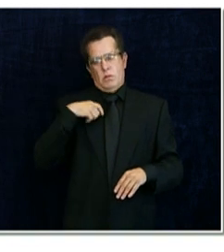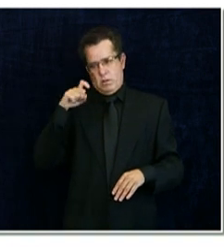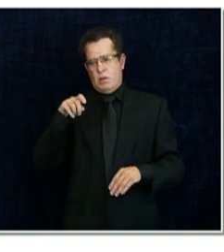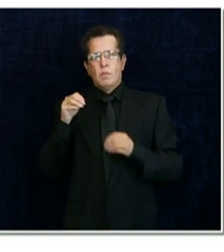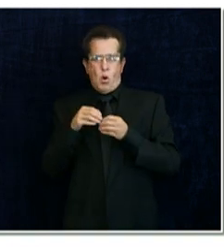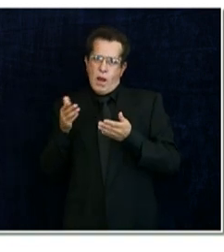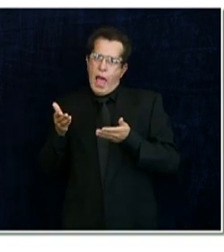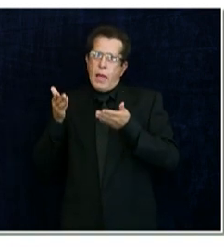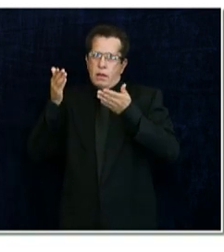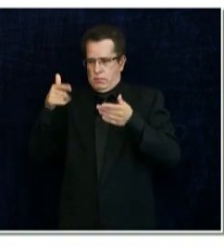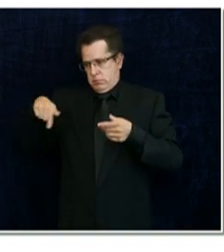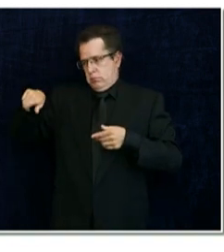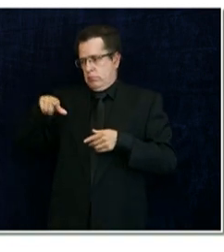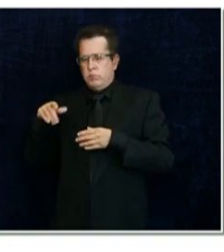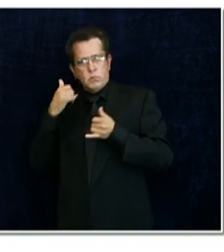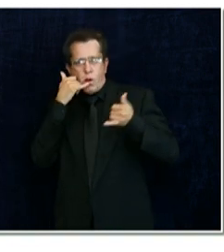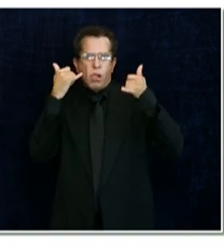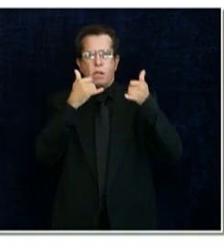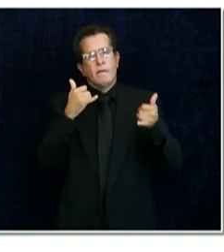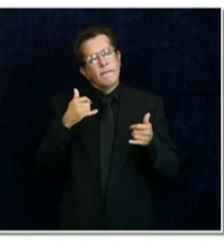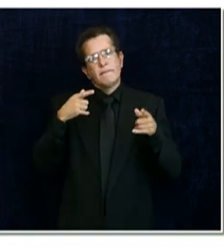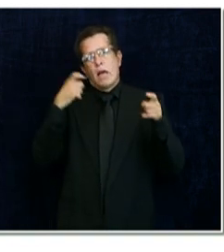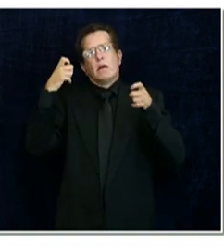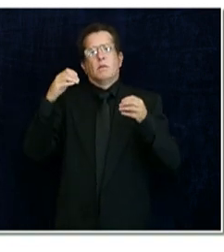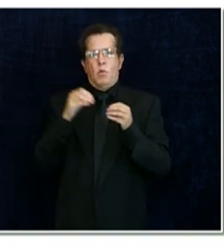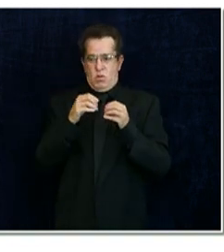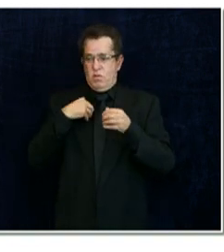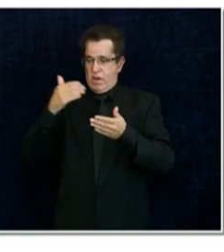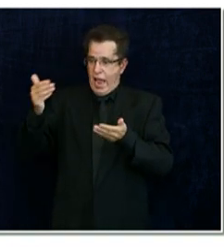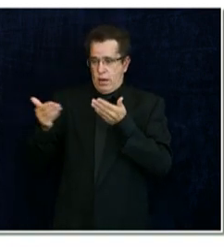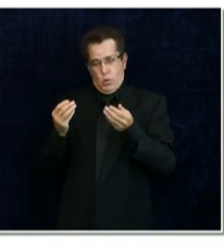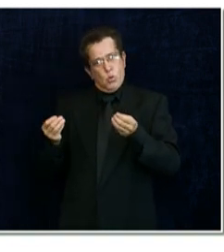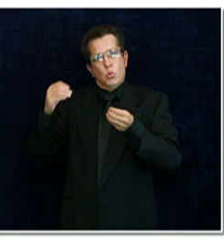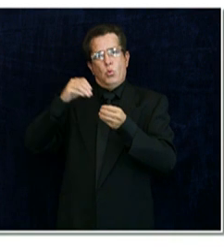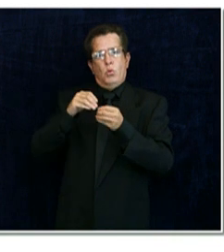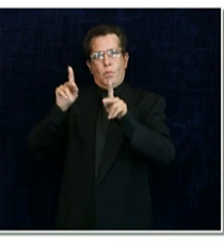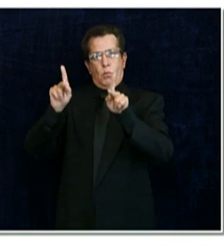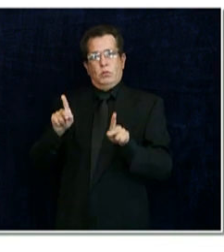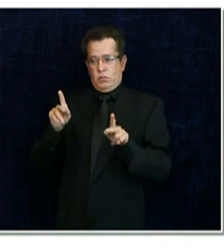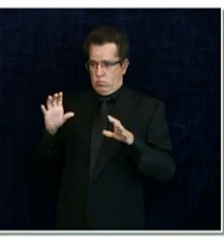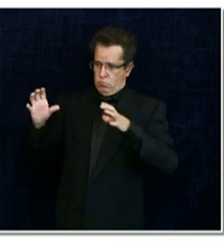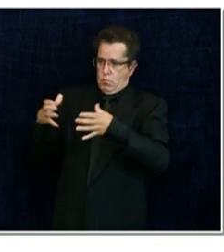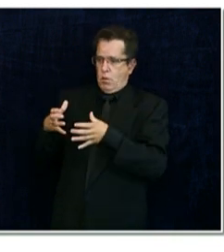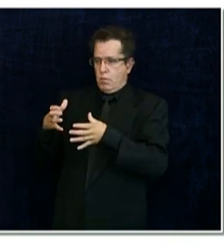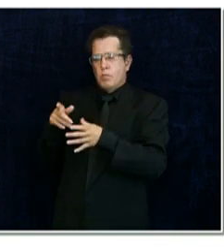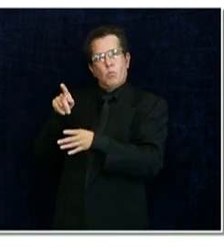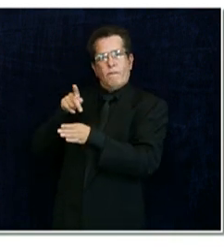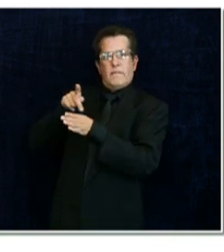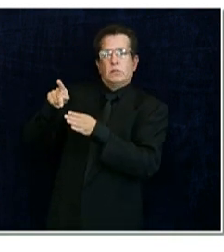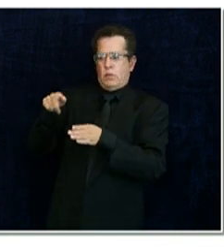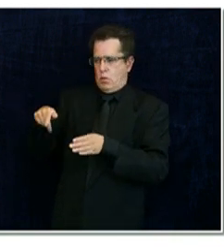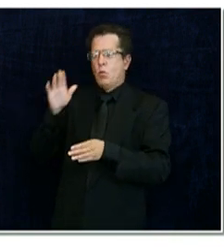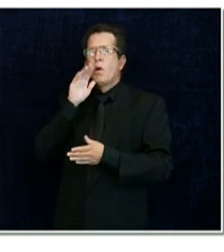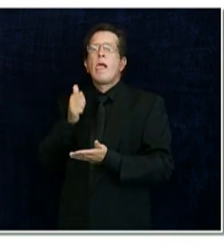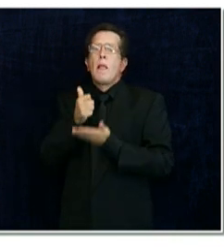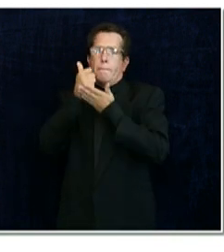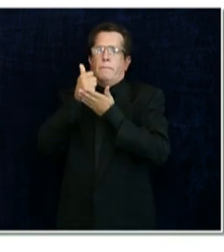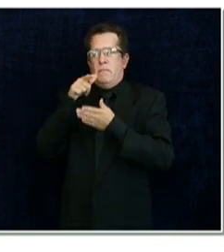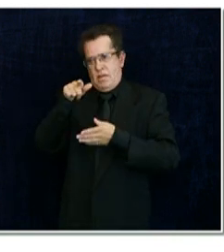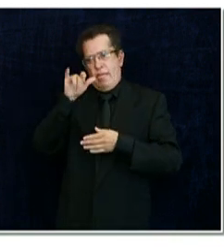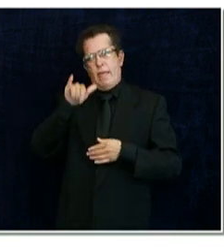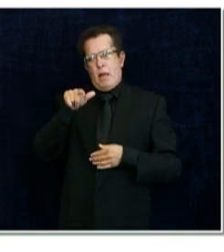either by the end of the week or next week. We are adding new staff, and this is helping to improve this particular